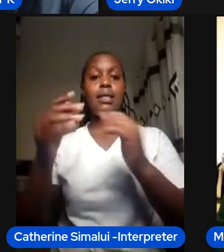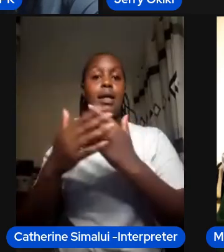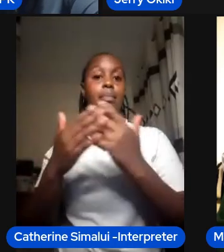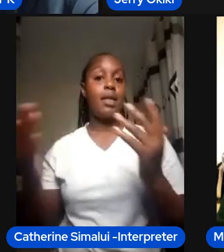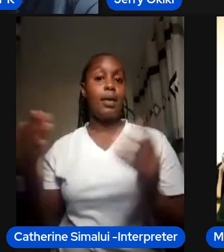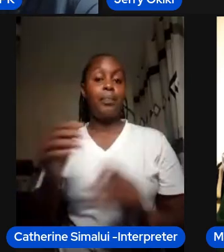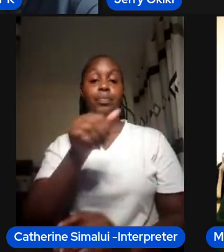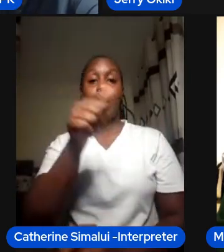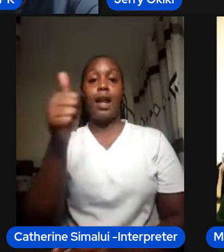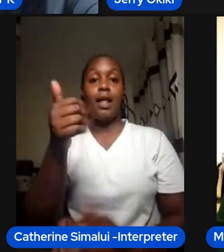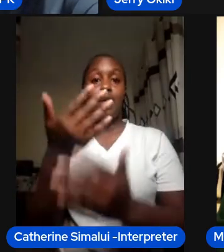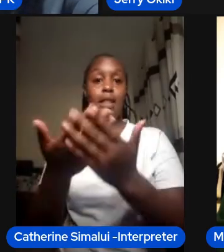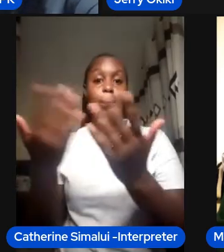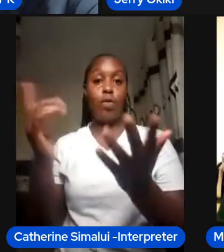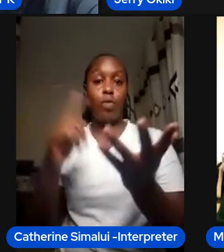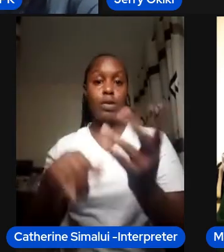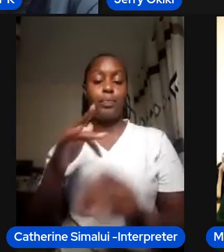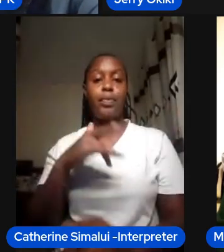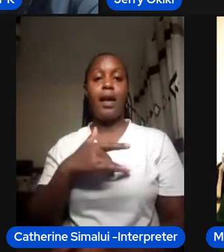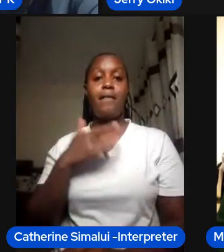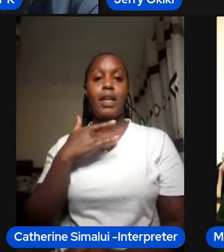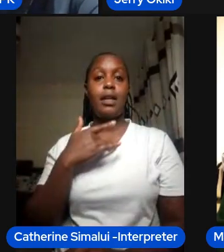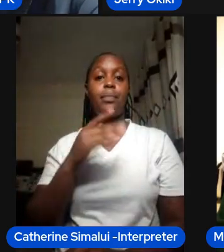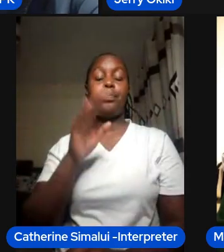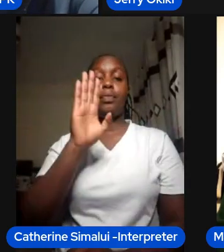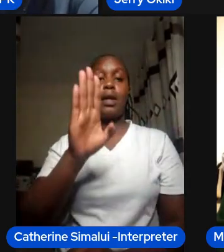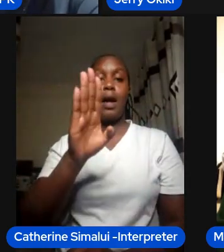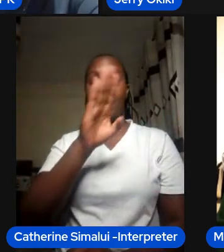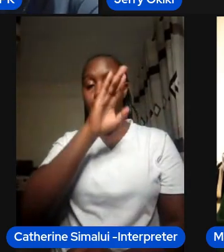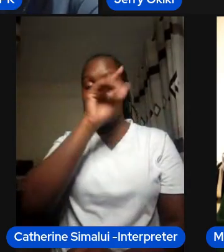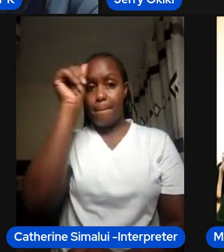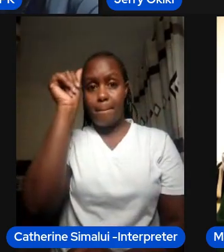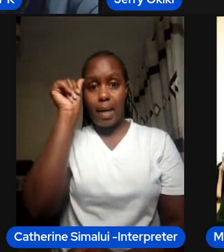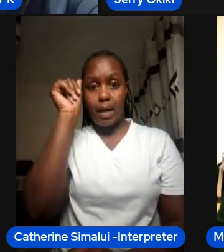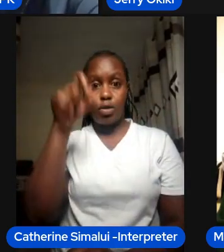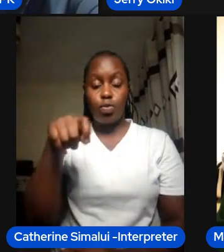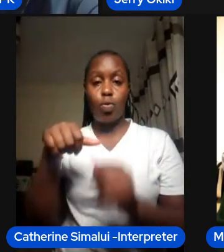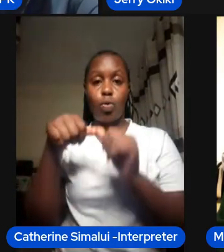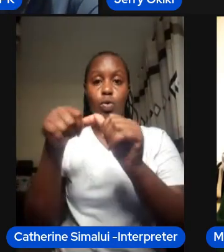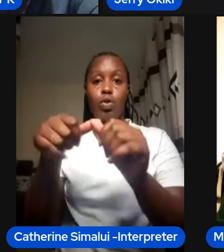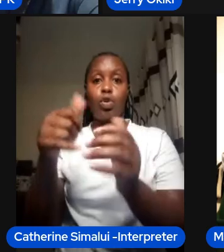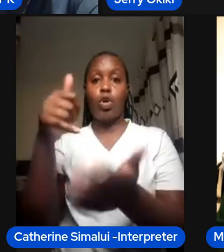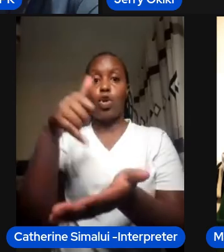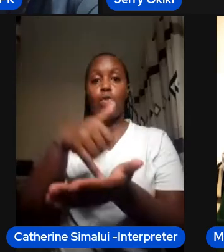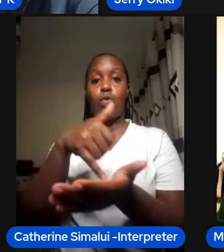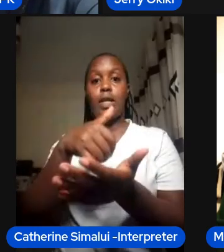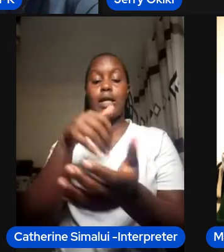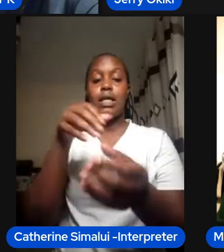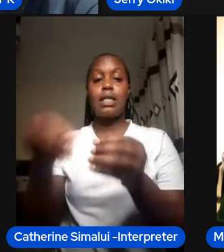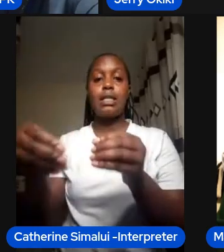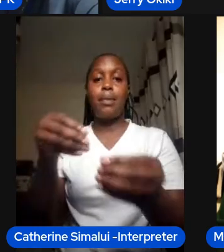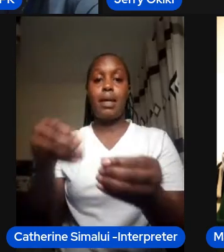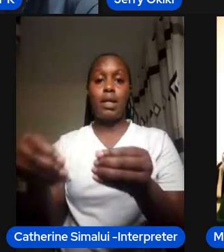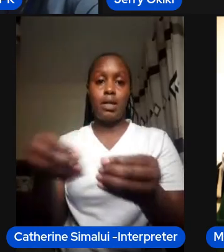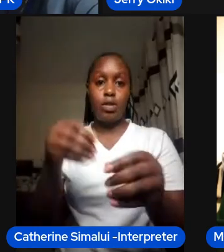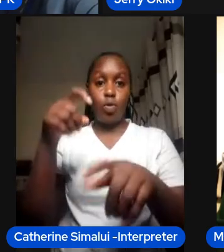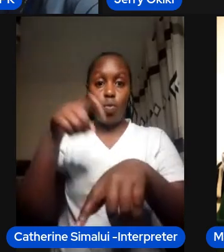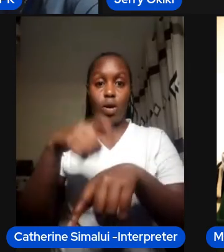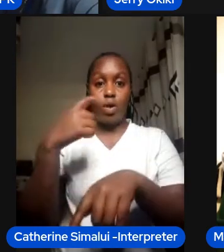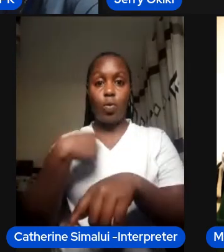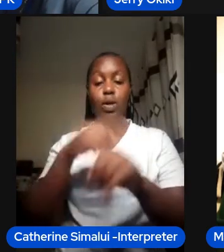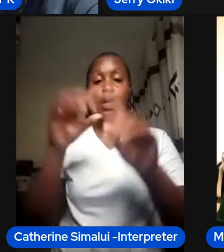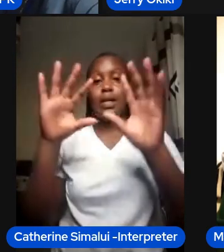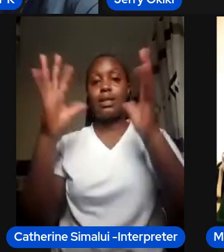I feel like brands should engage in continuous disability inclusion, not when we are celebrating like